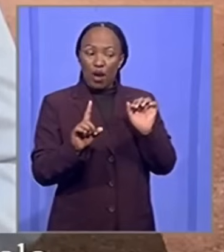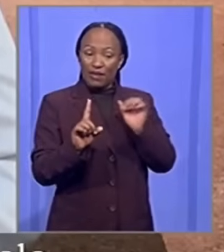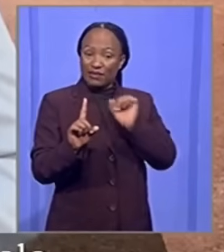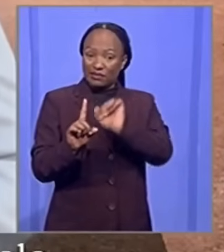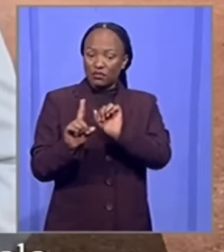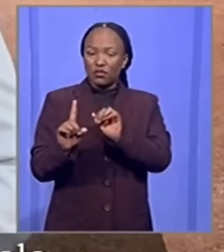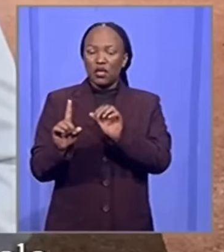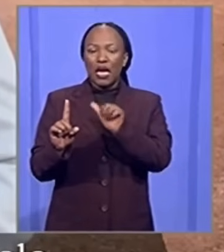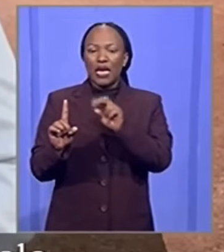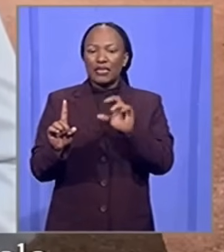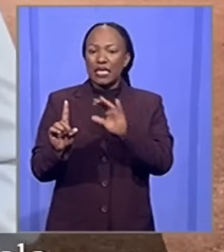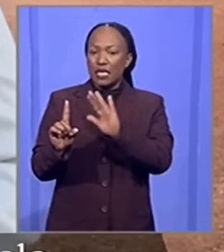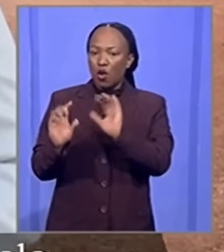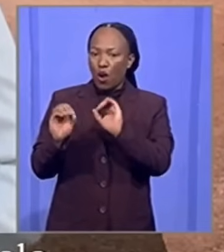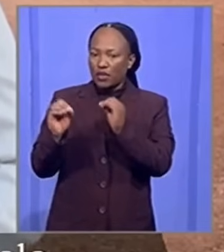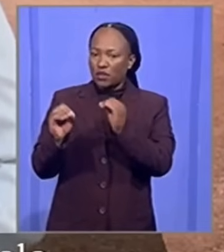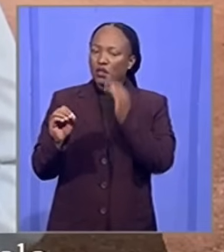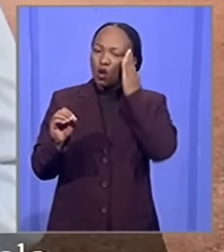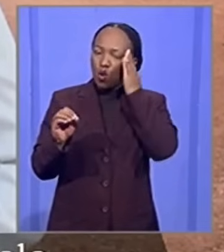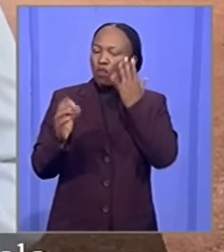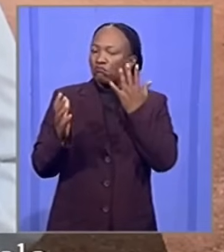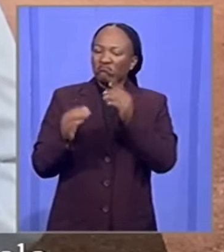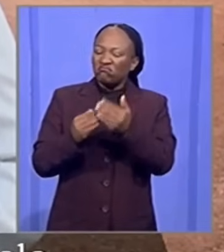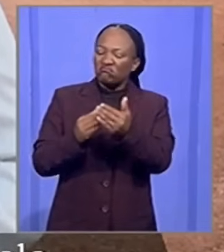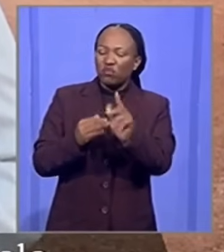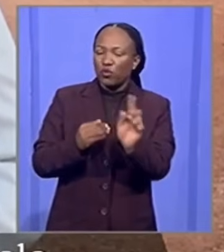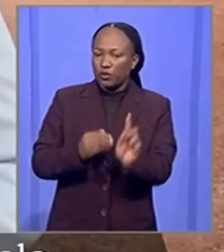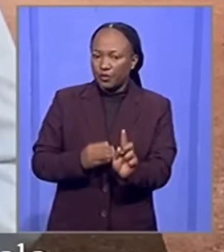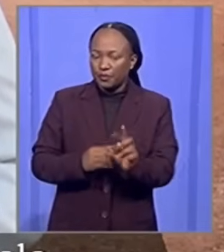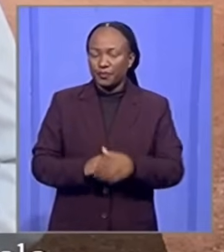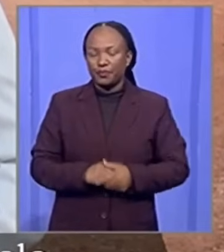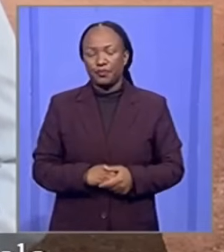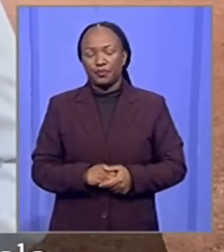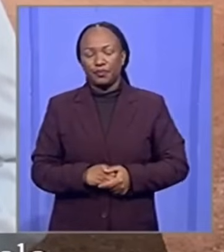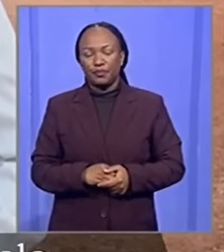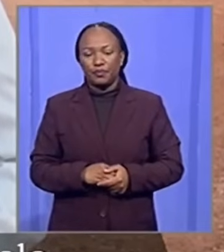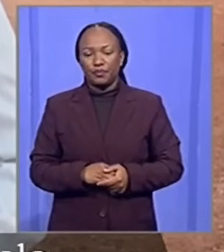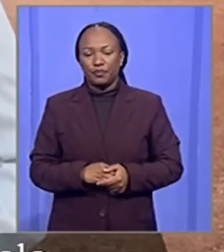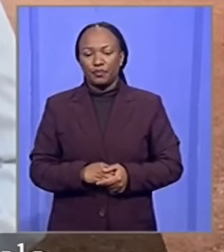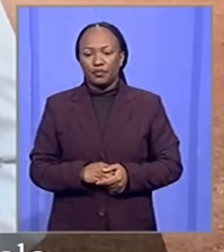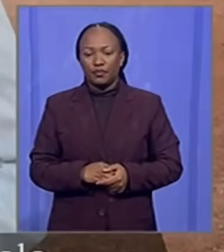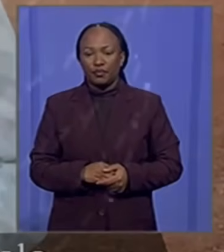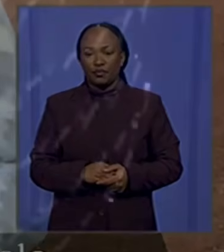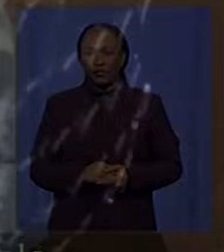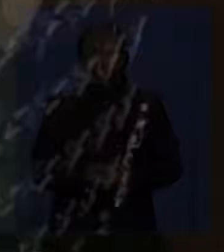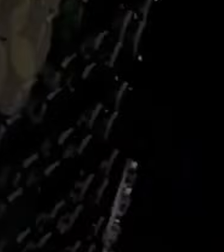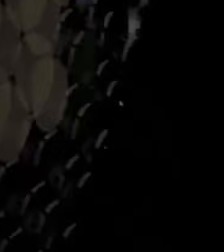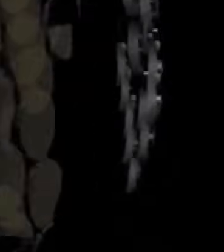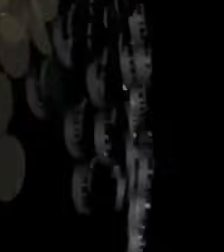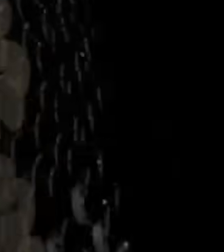ANC. Na ke Koketšo Motau wa ditaba tša SABC ga mphahlele.